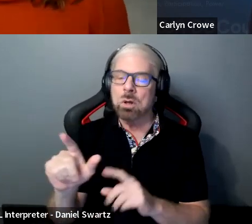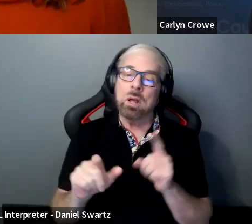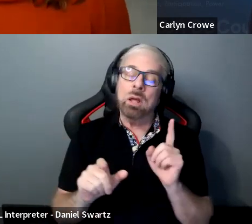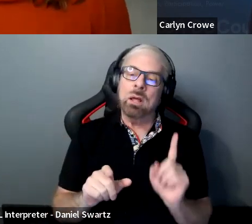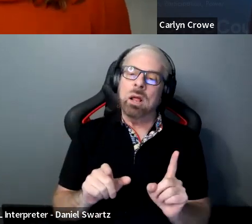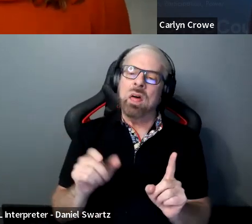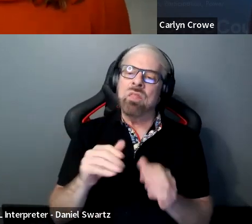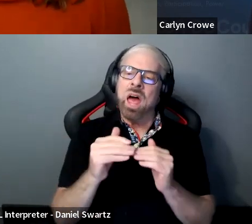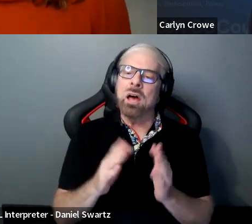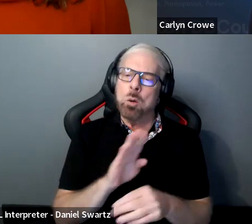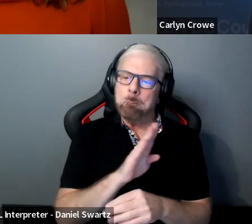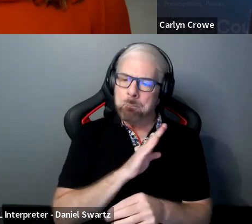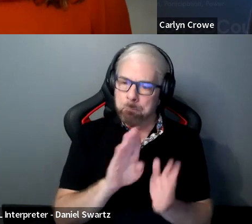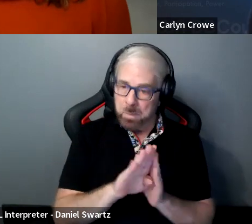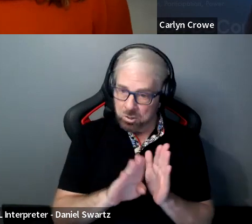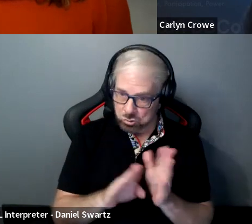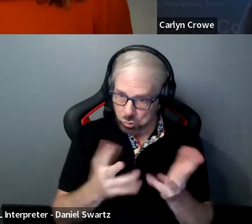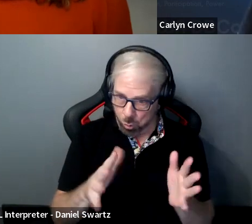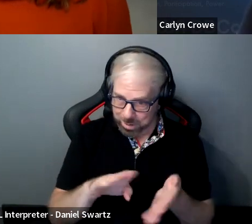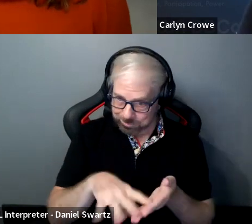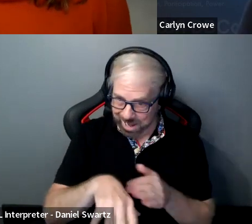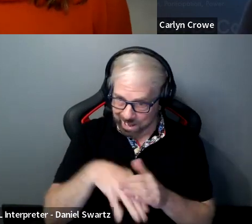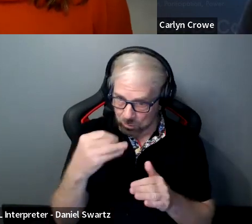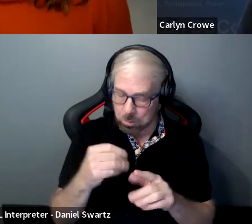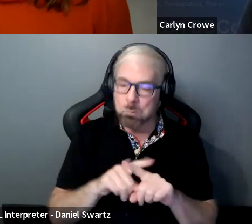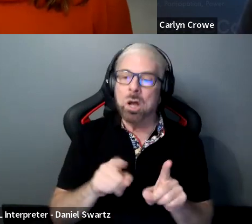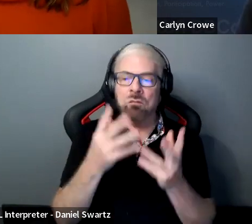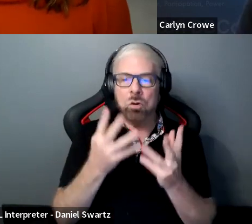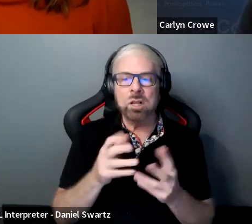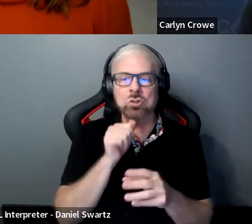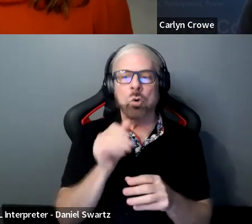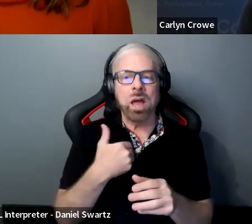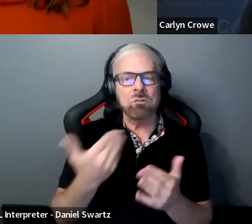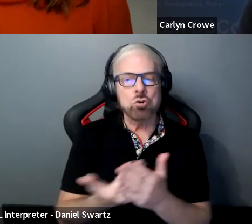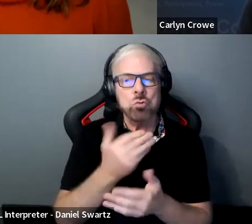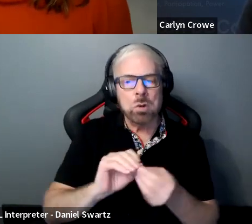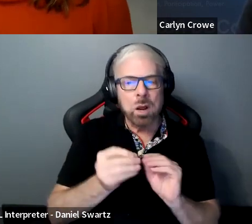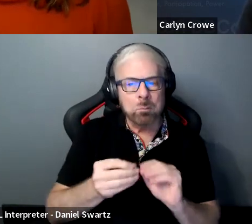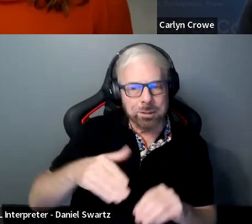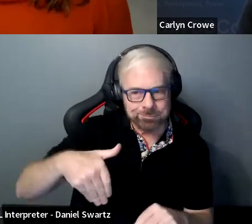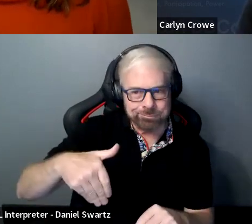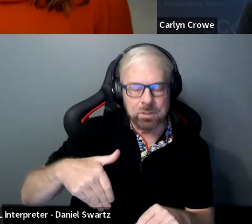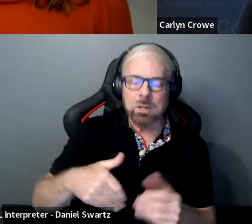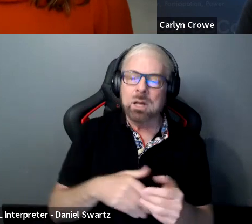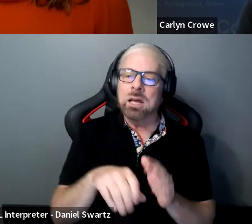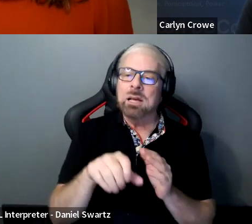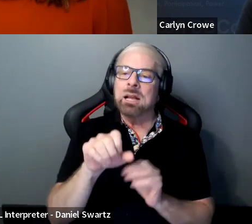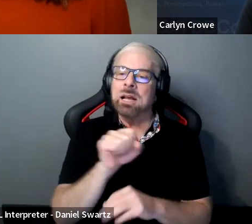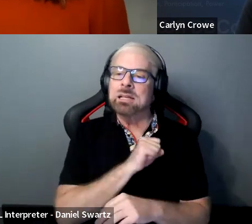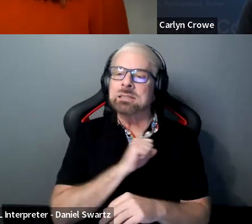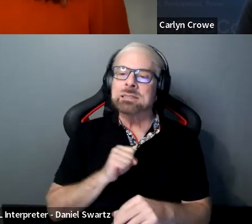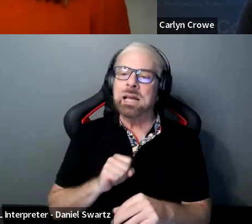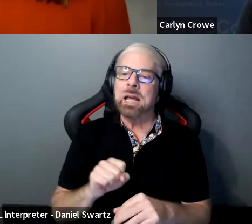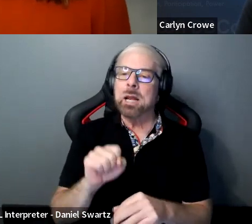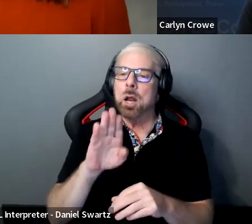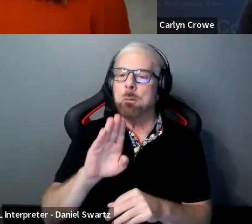The House bill is already out. Unfortunately, they don't have the new numbers yet. When a study bill gets voted out of committee, it